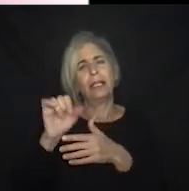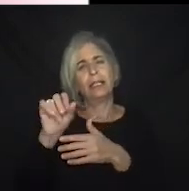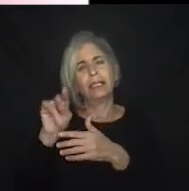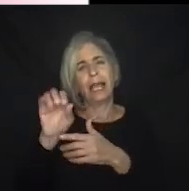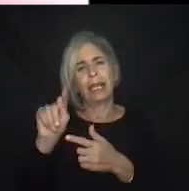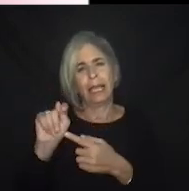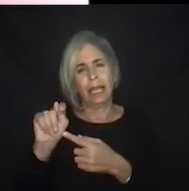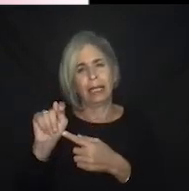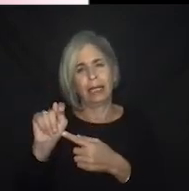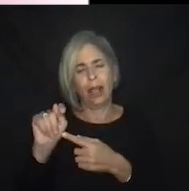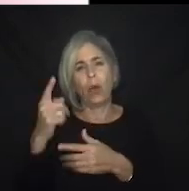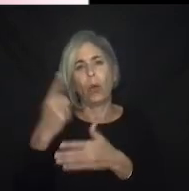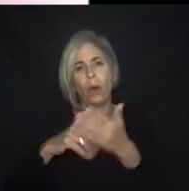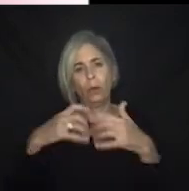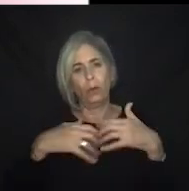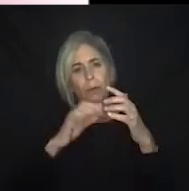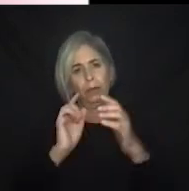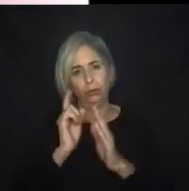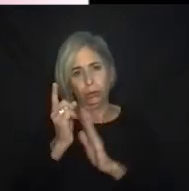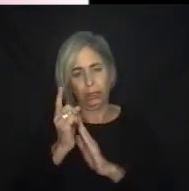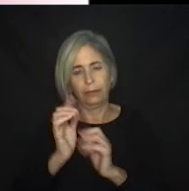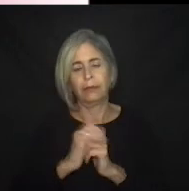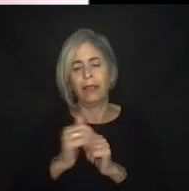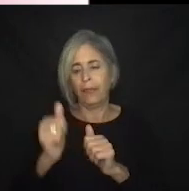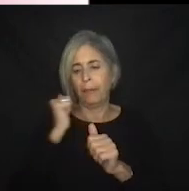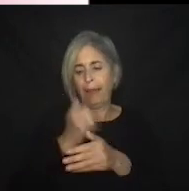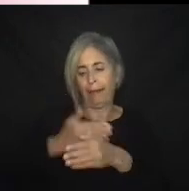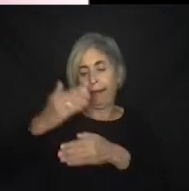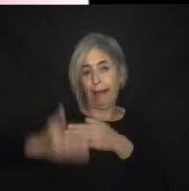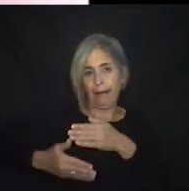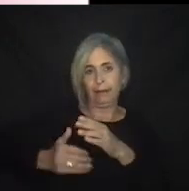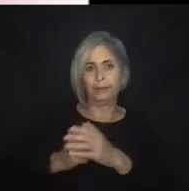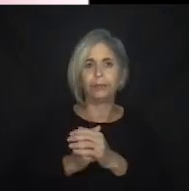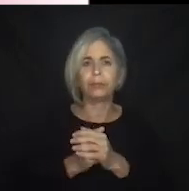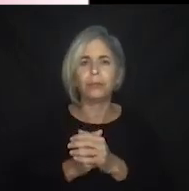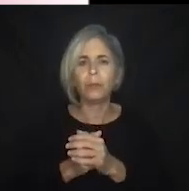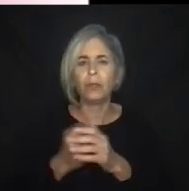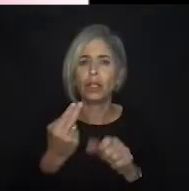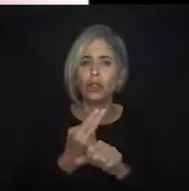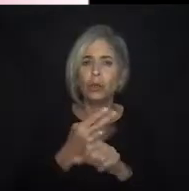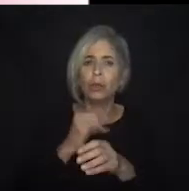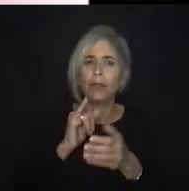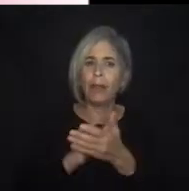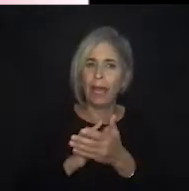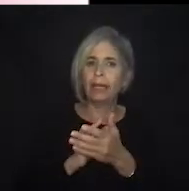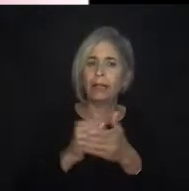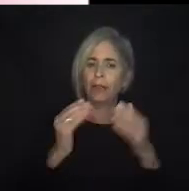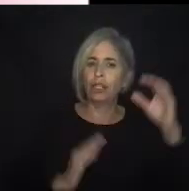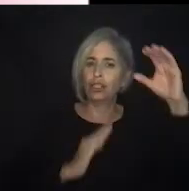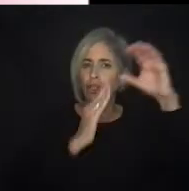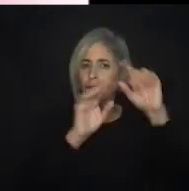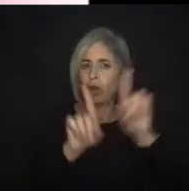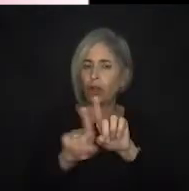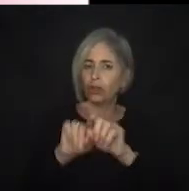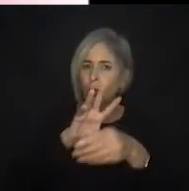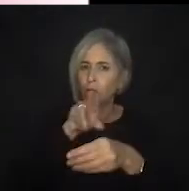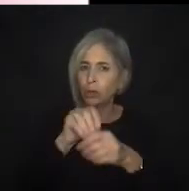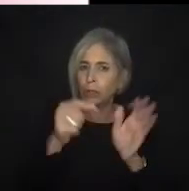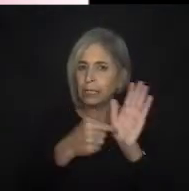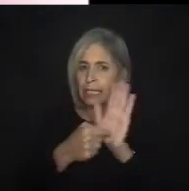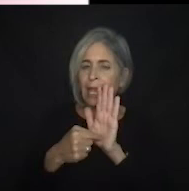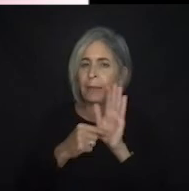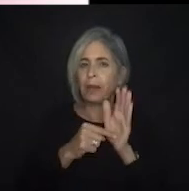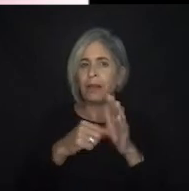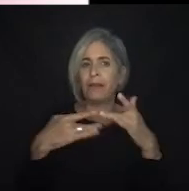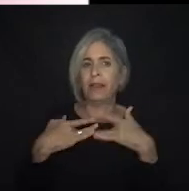server that we're going to build in the backend. We're passing in our Mux stream key so it can be used in the backend server. And I also included an example of an